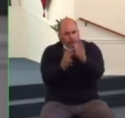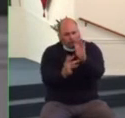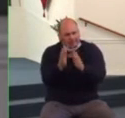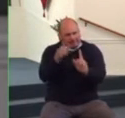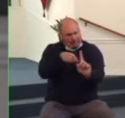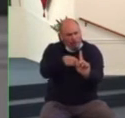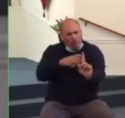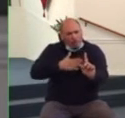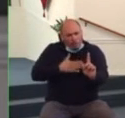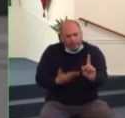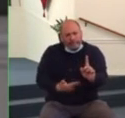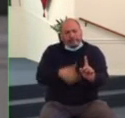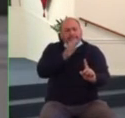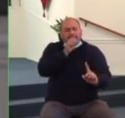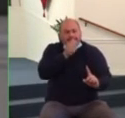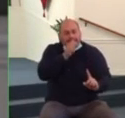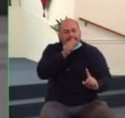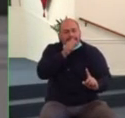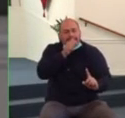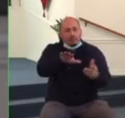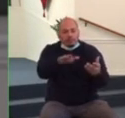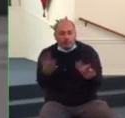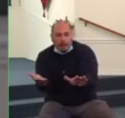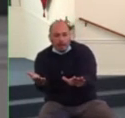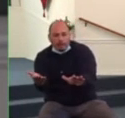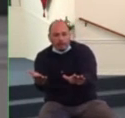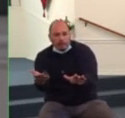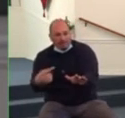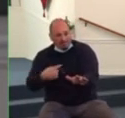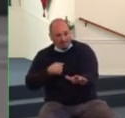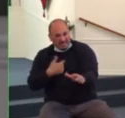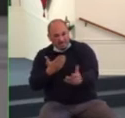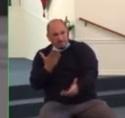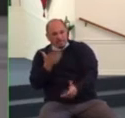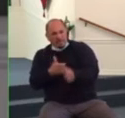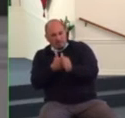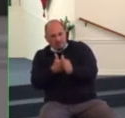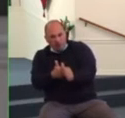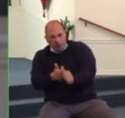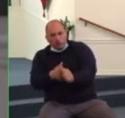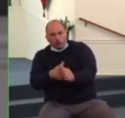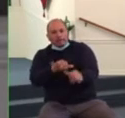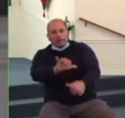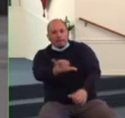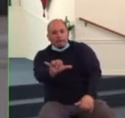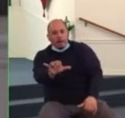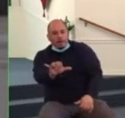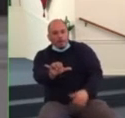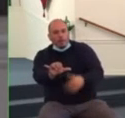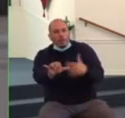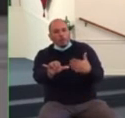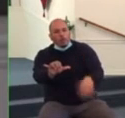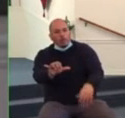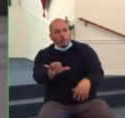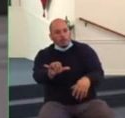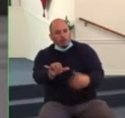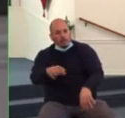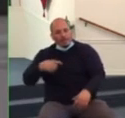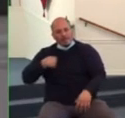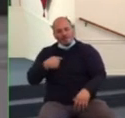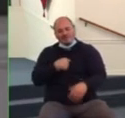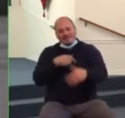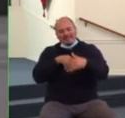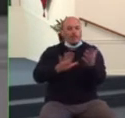enter into the glory of knowing and following Jesus, God's Messiah. Because after